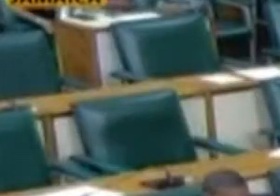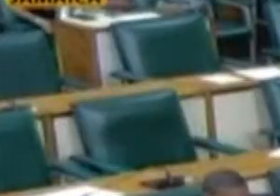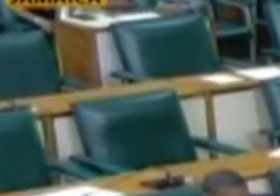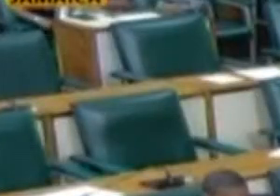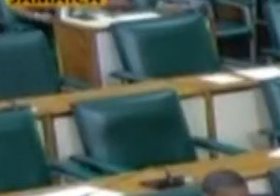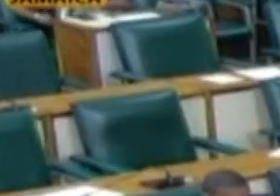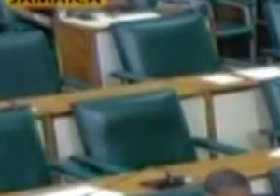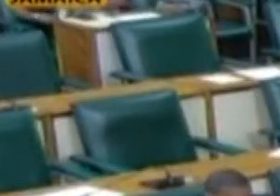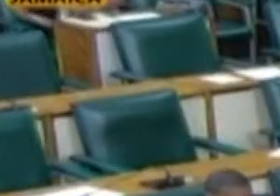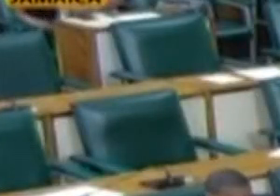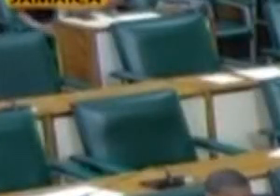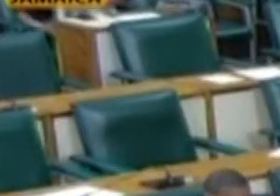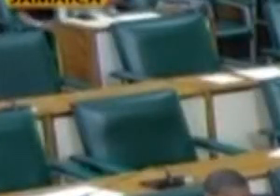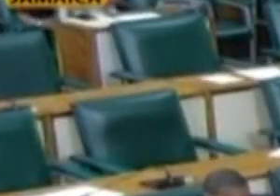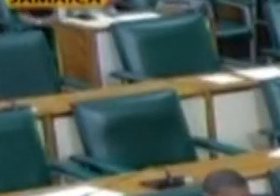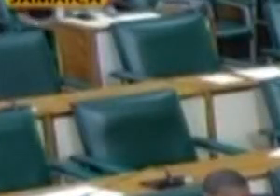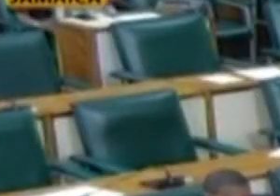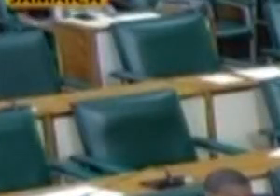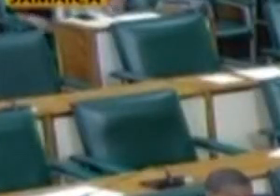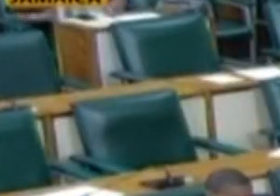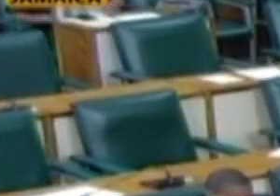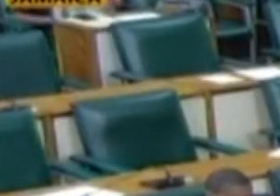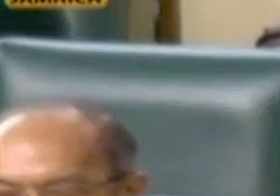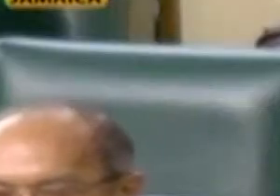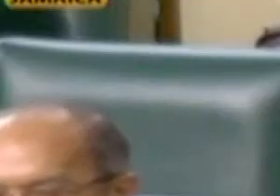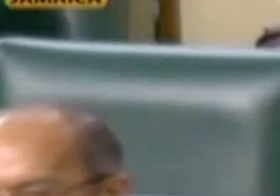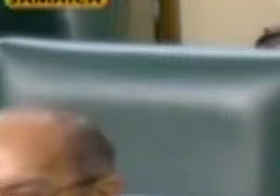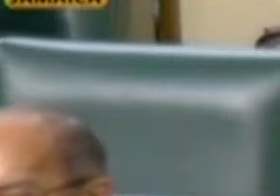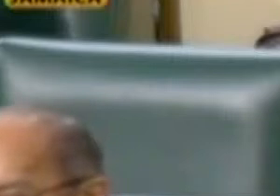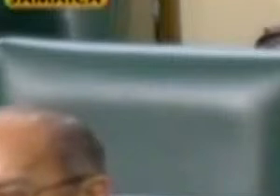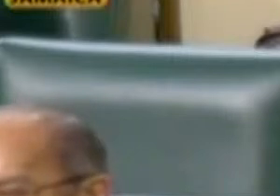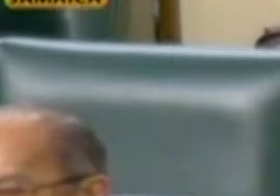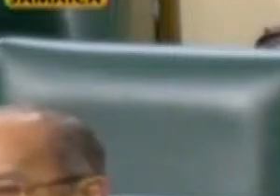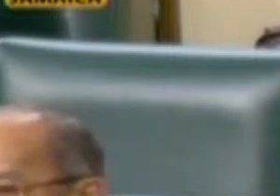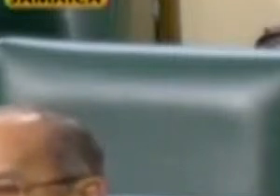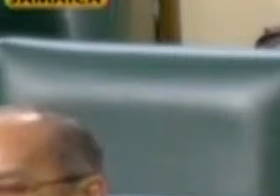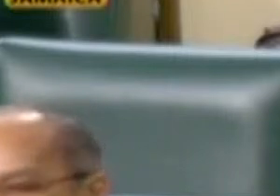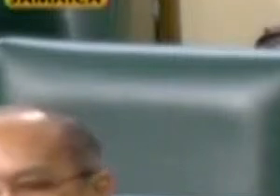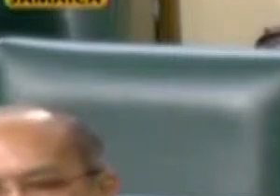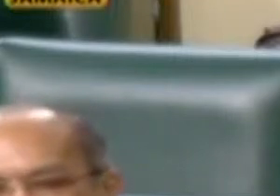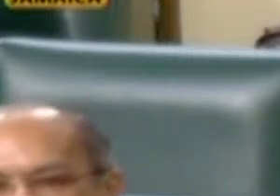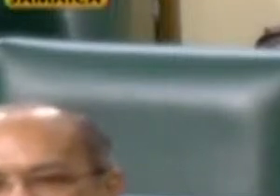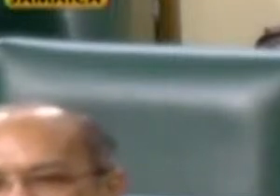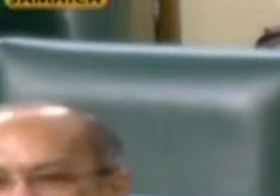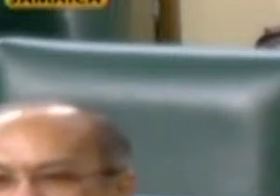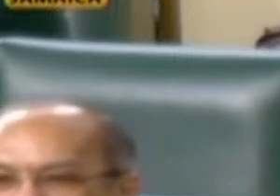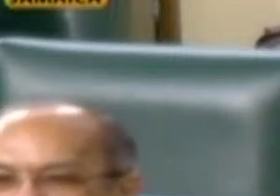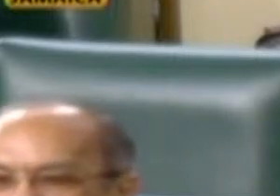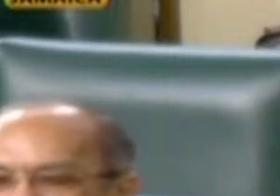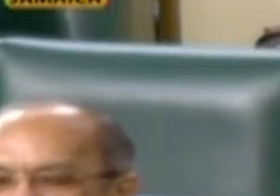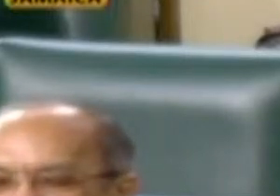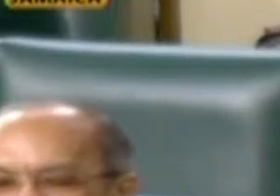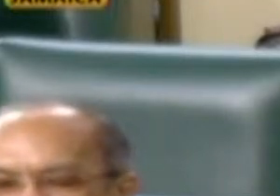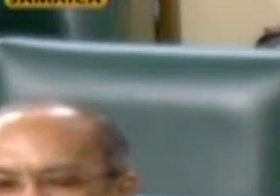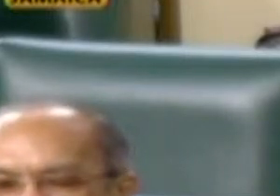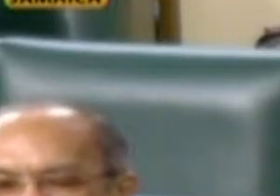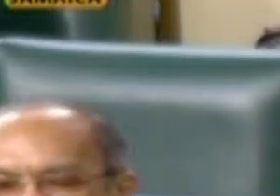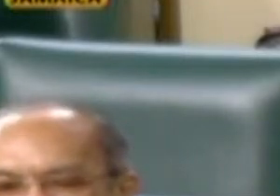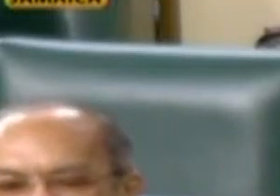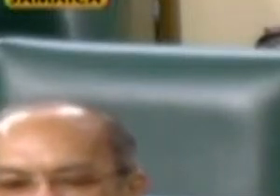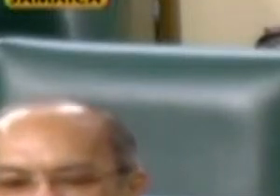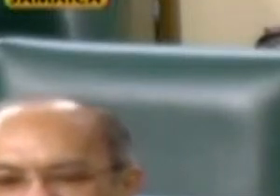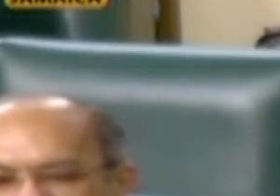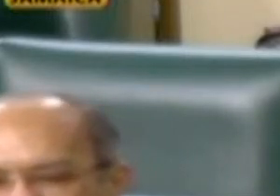The motion is approved. Madam Speaker, it is not contemplated for us to do any